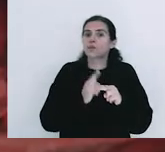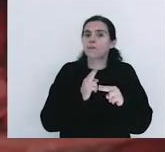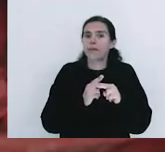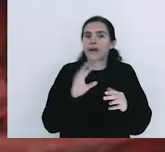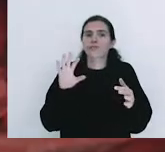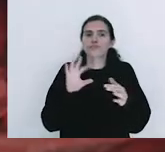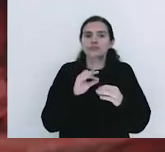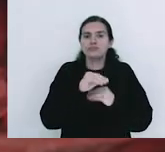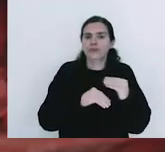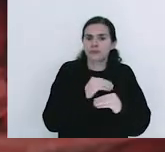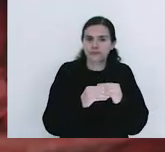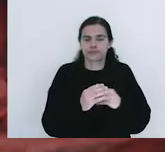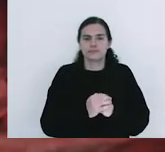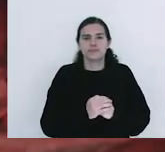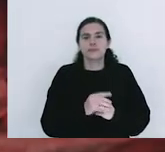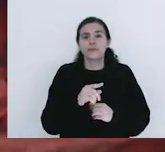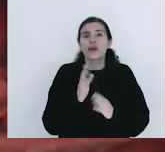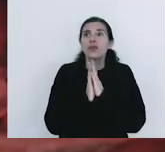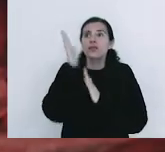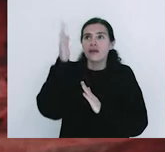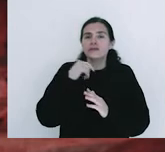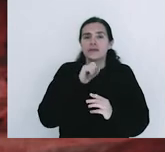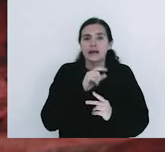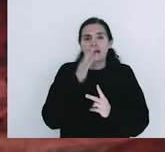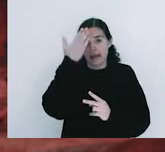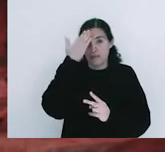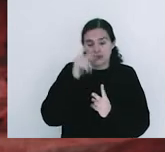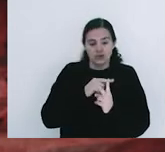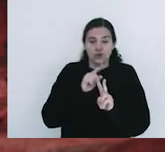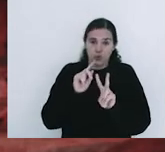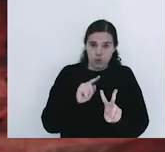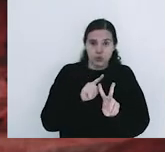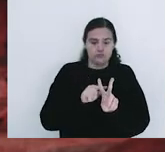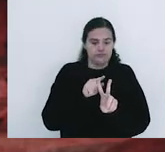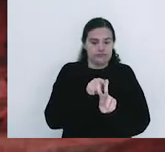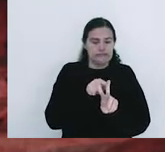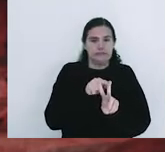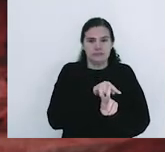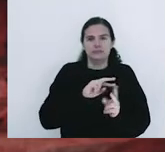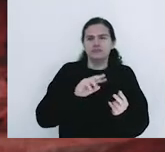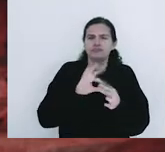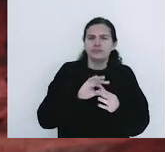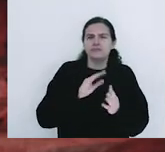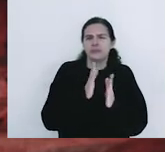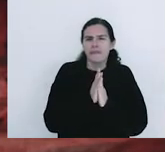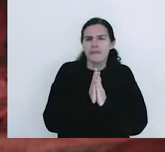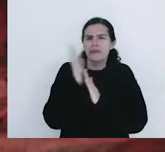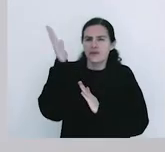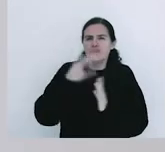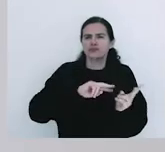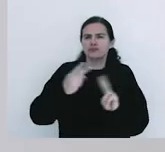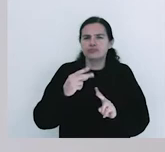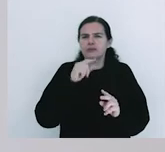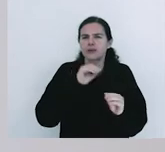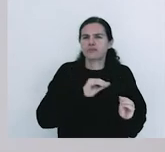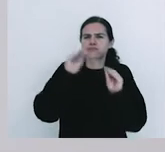god of hybridity. He is a god with two heads. One, the god of transition, of